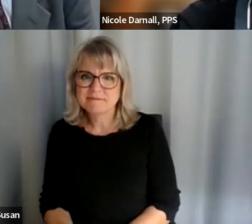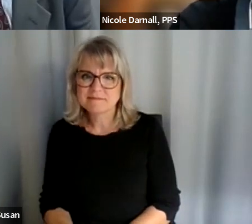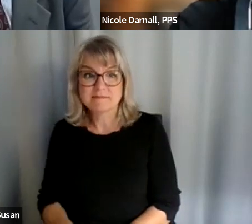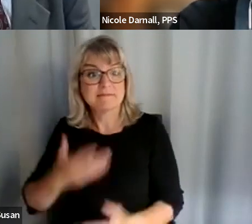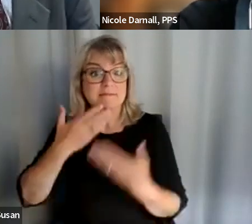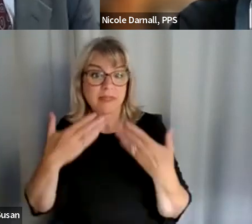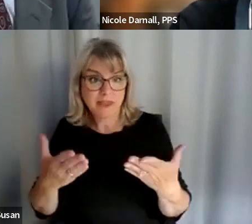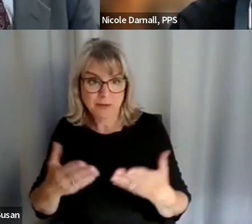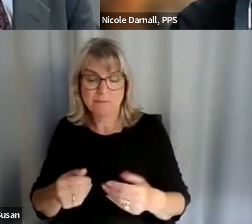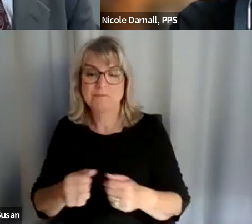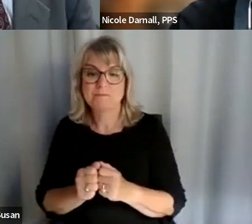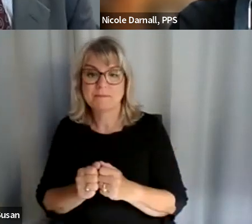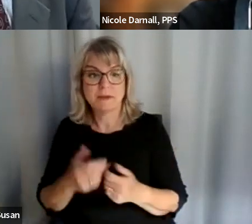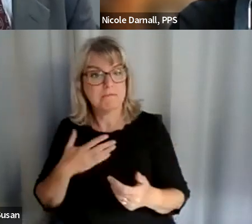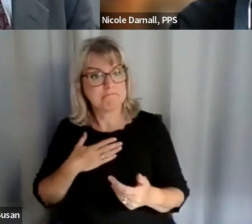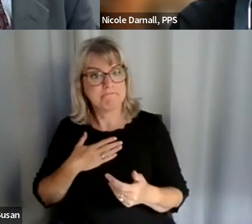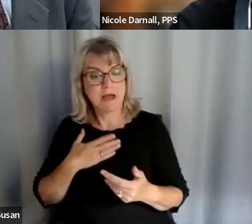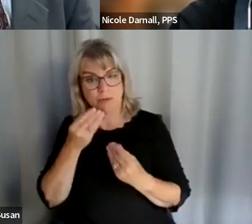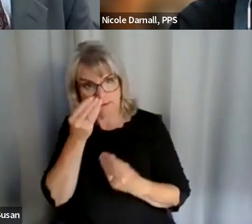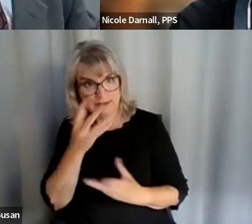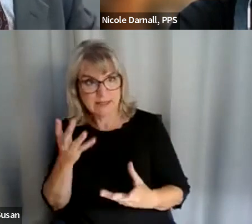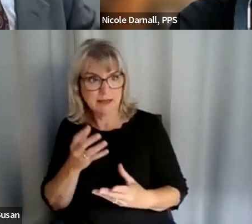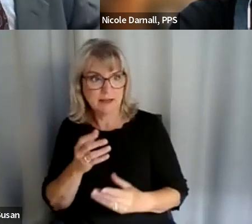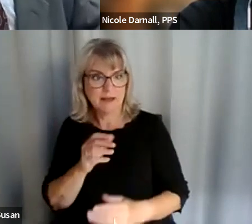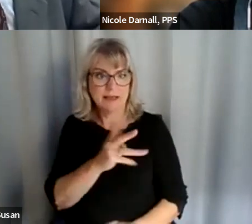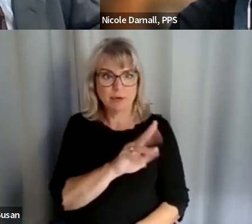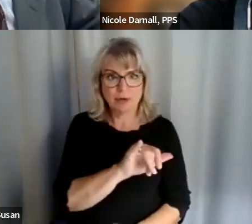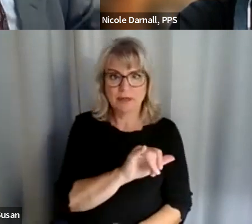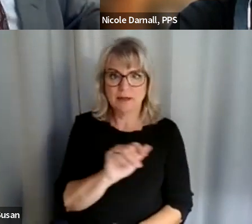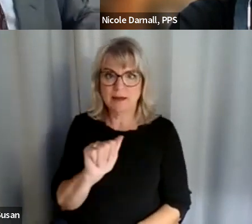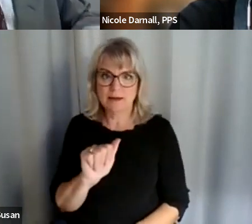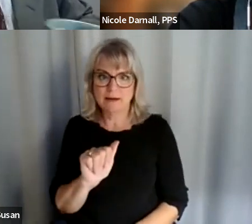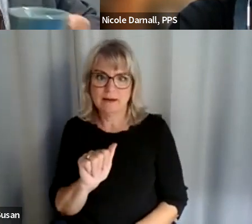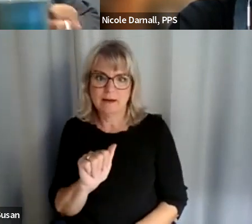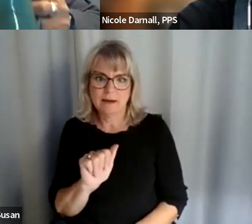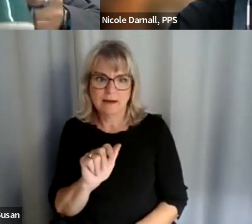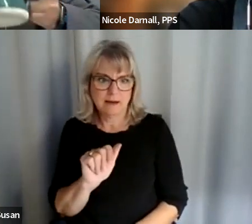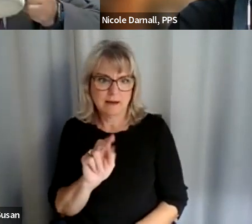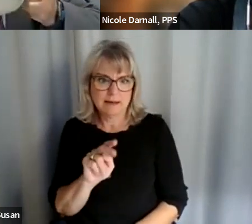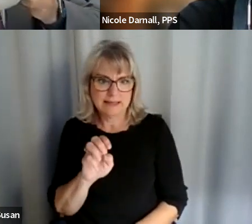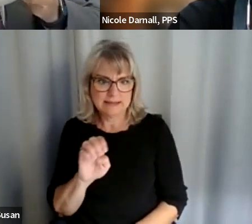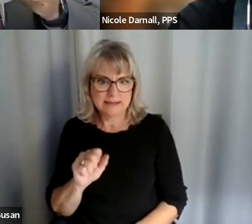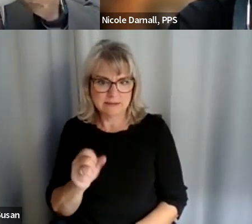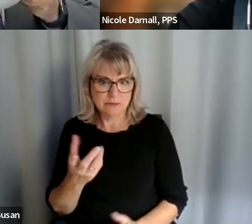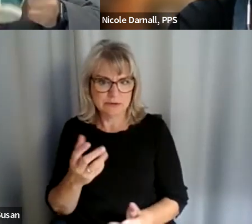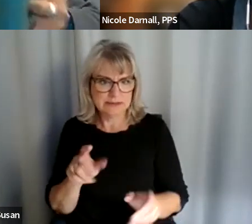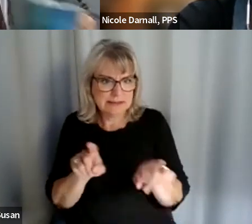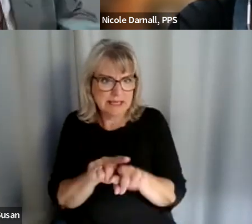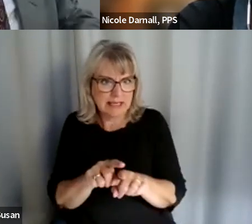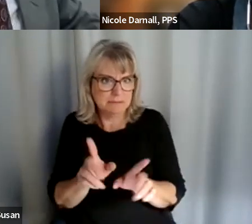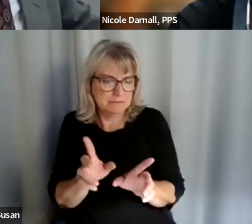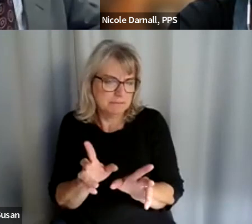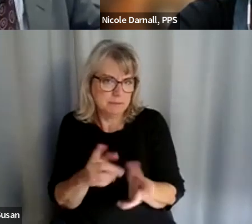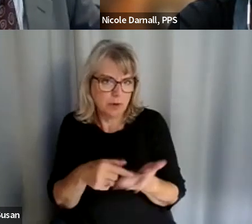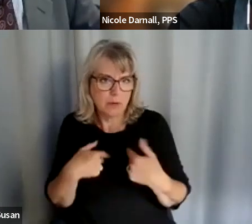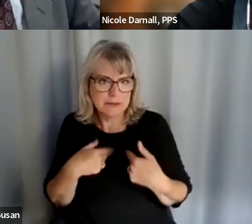Thank you. I would say that both Kimberly and Anish said pretty much what I was going to say. So I don't think I'm going to repeat all of it, but